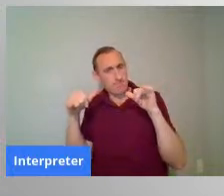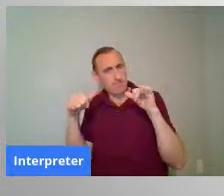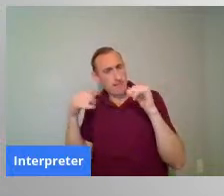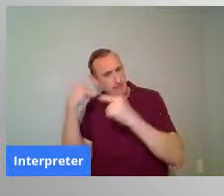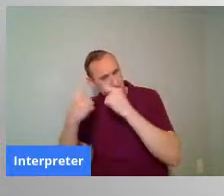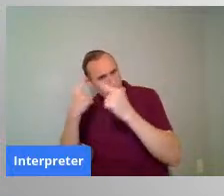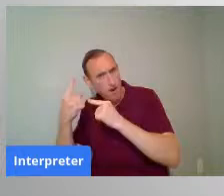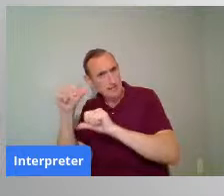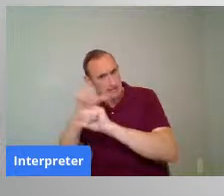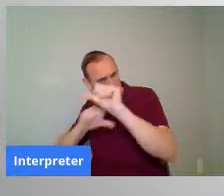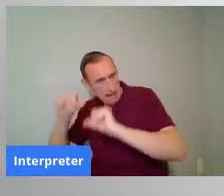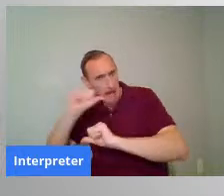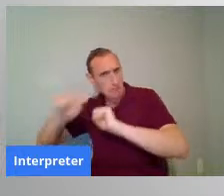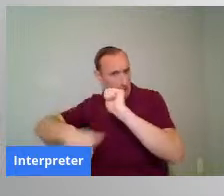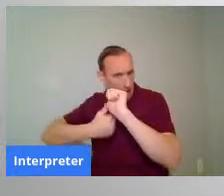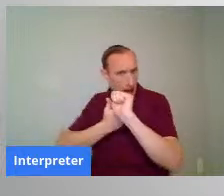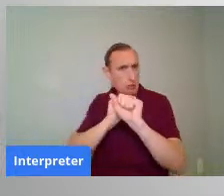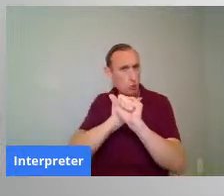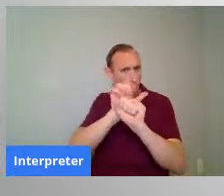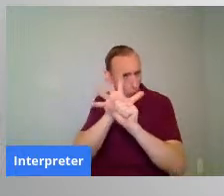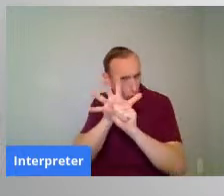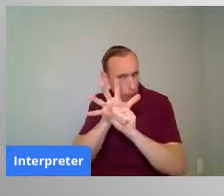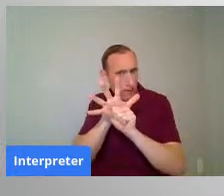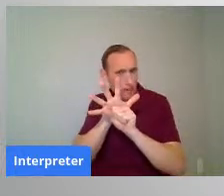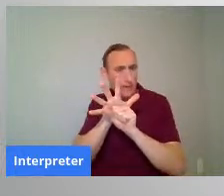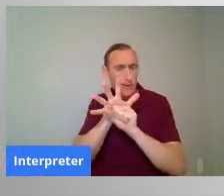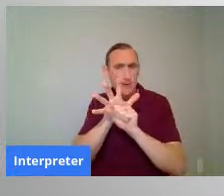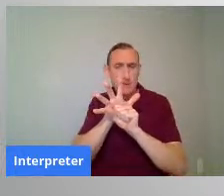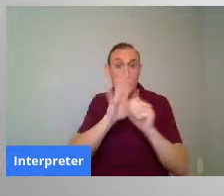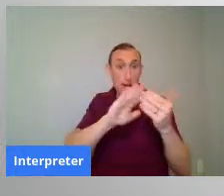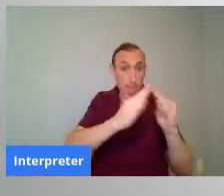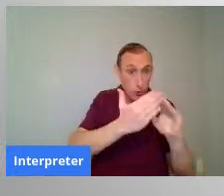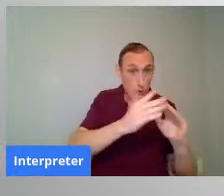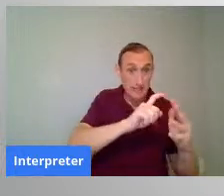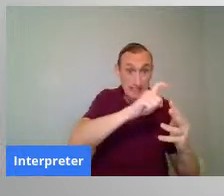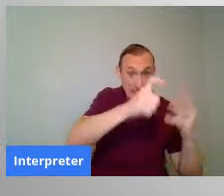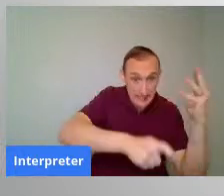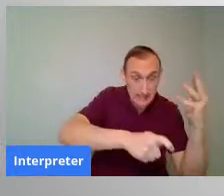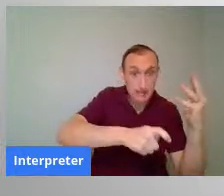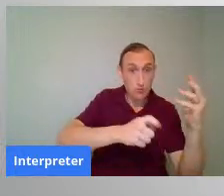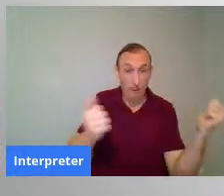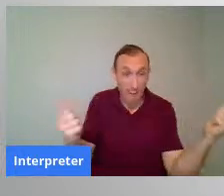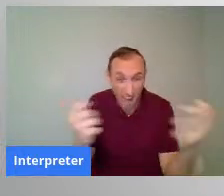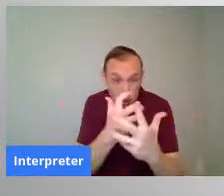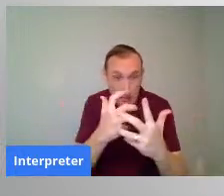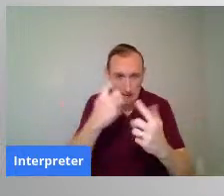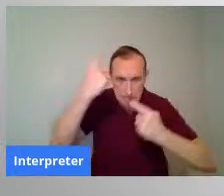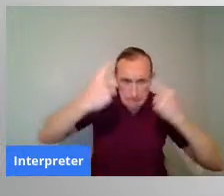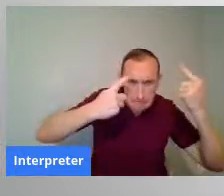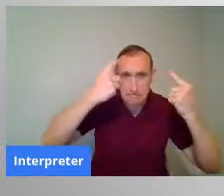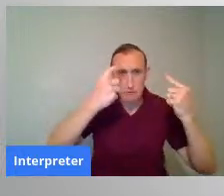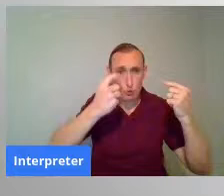of the community as well. And I don't know that there's a perfect way to do that.